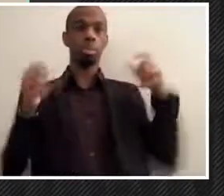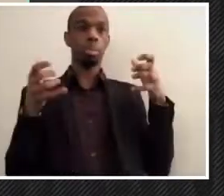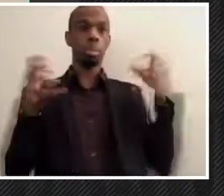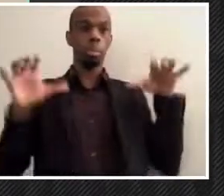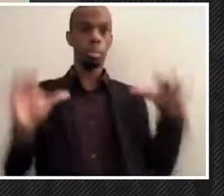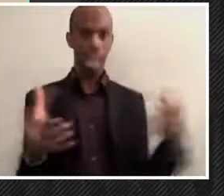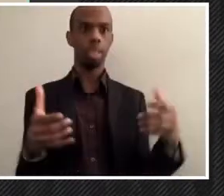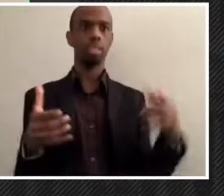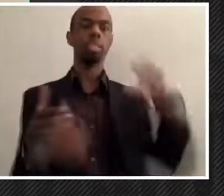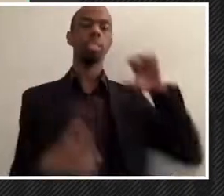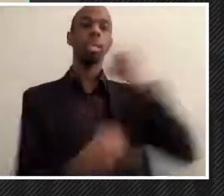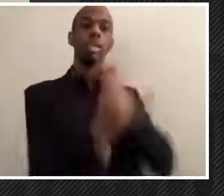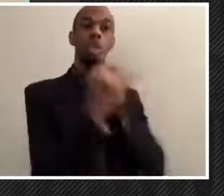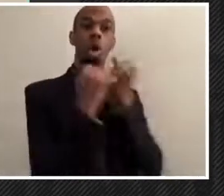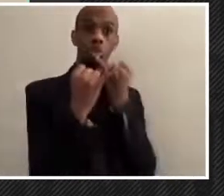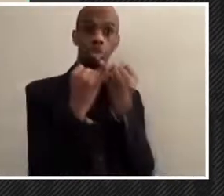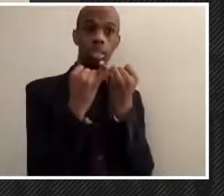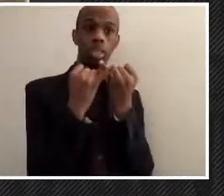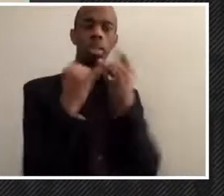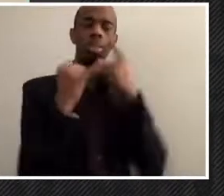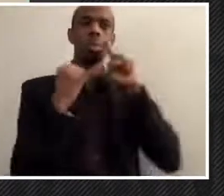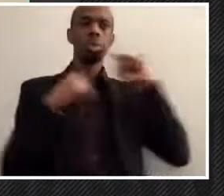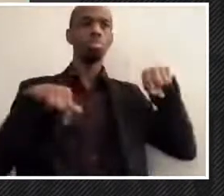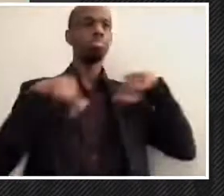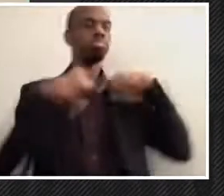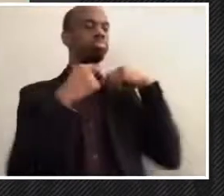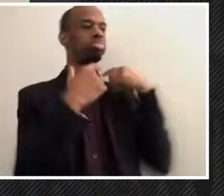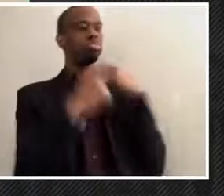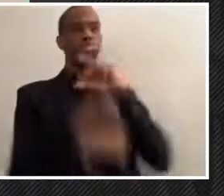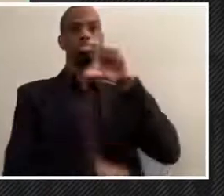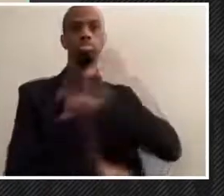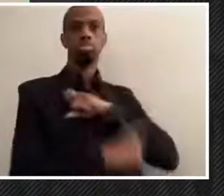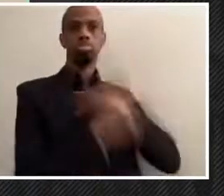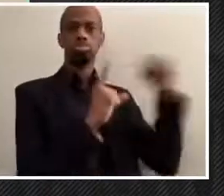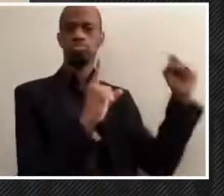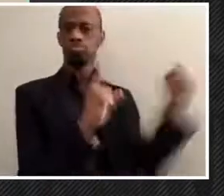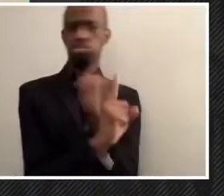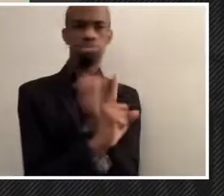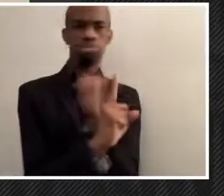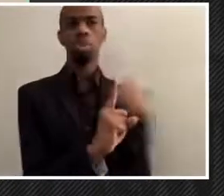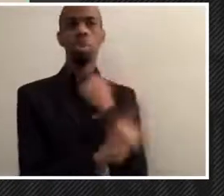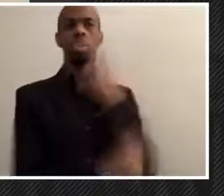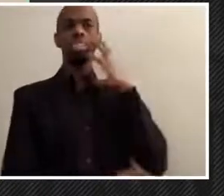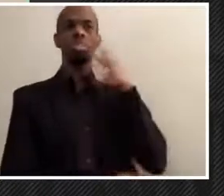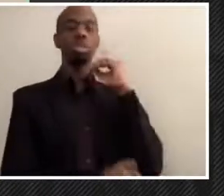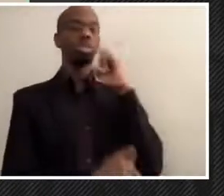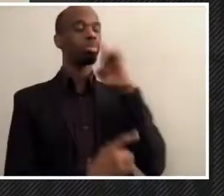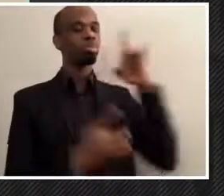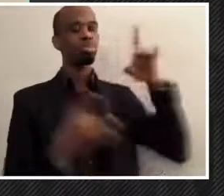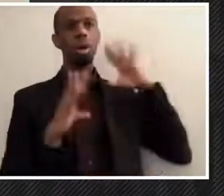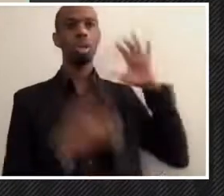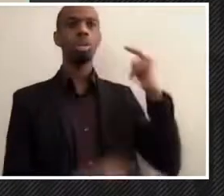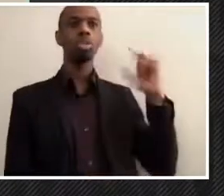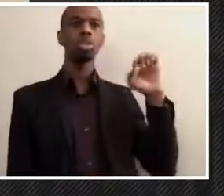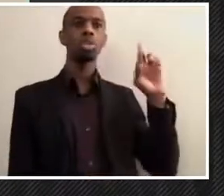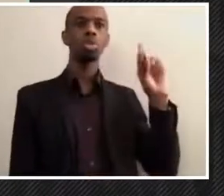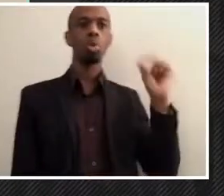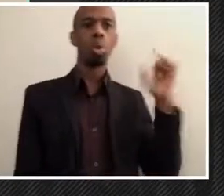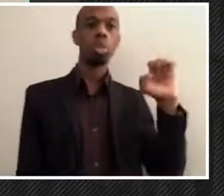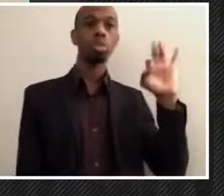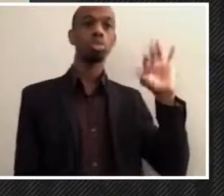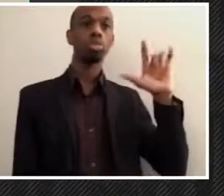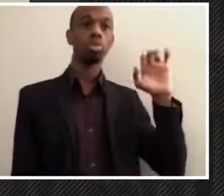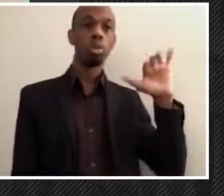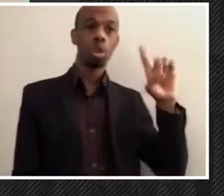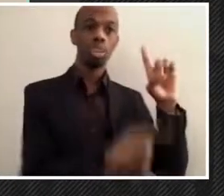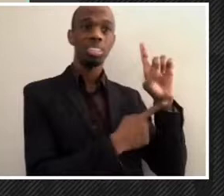brutality, terror moment where we saw the horrific death of George Floyd, but also in Rochester, New